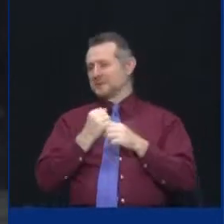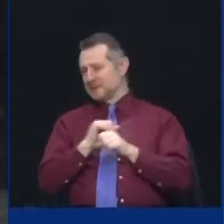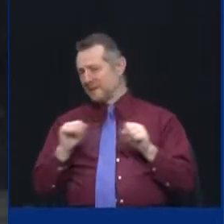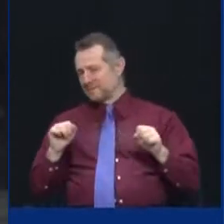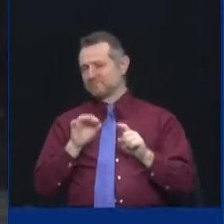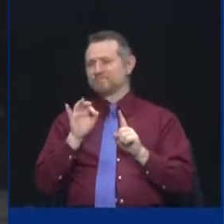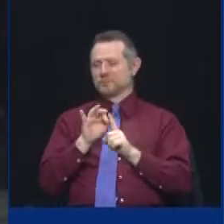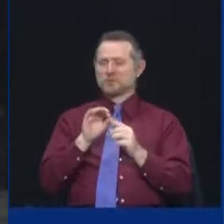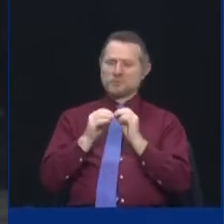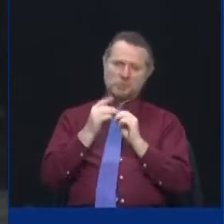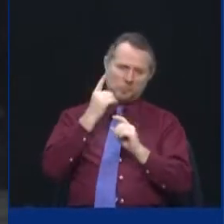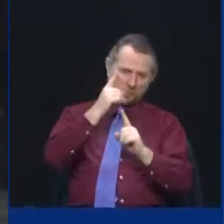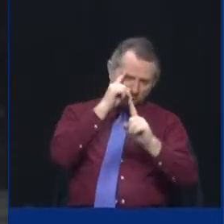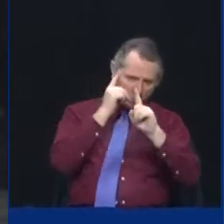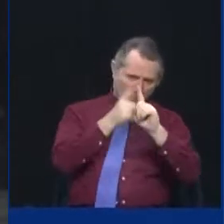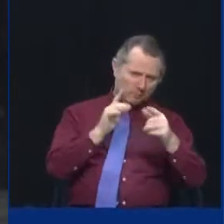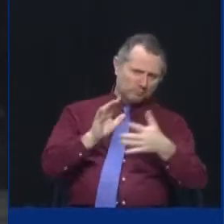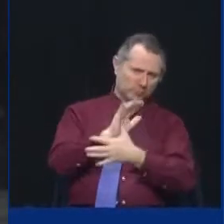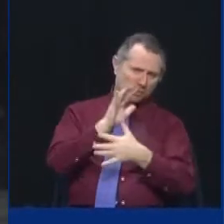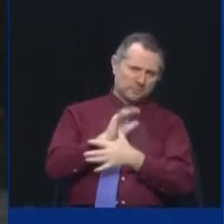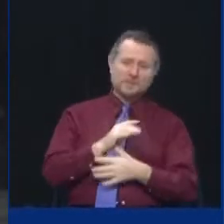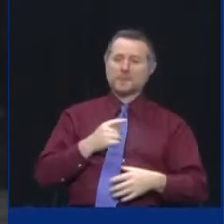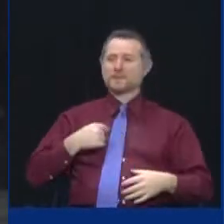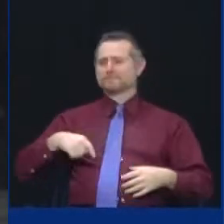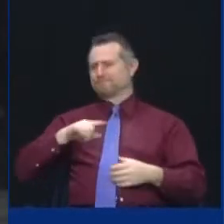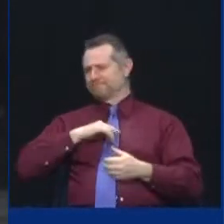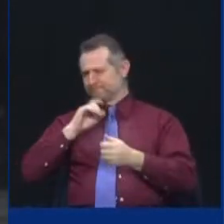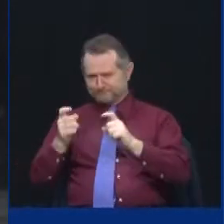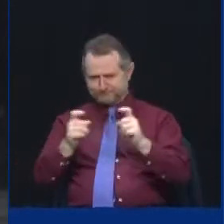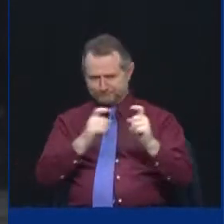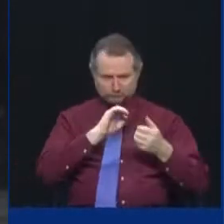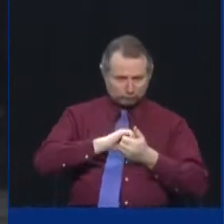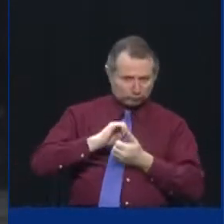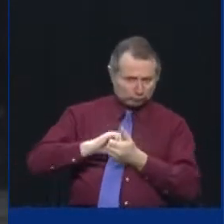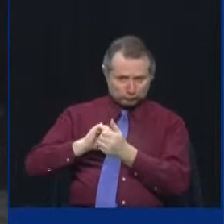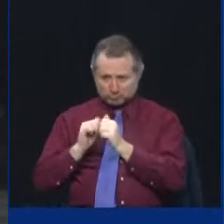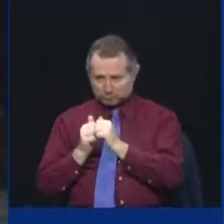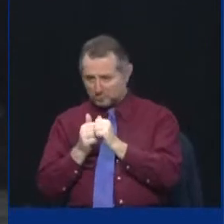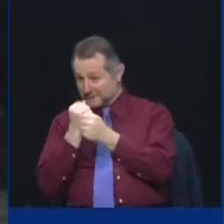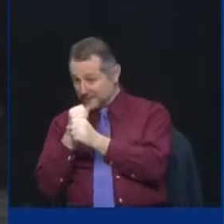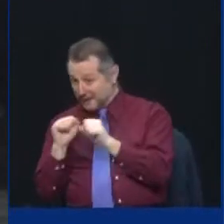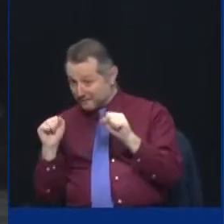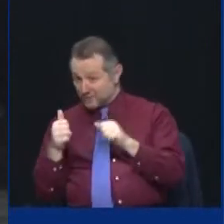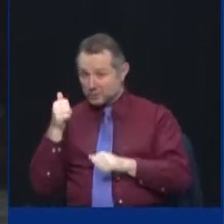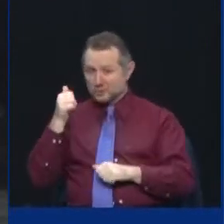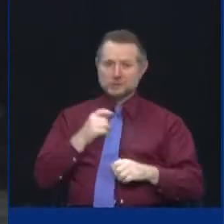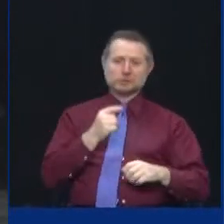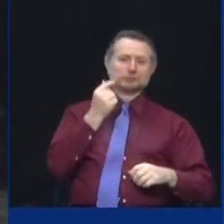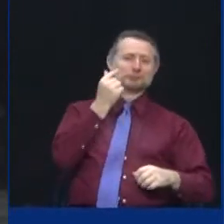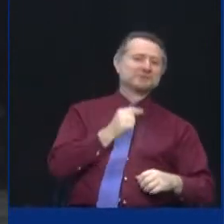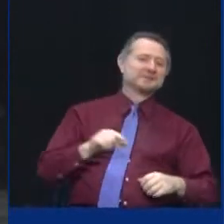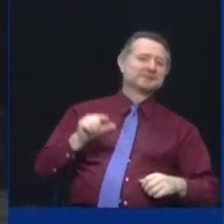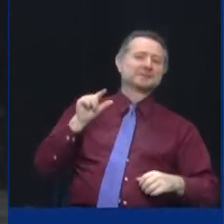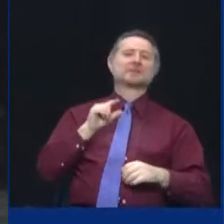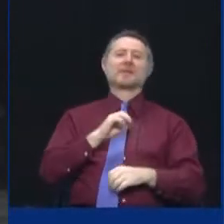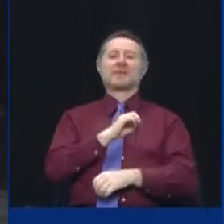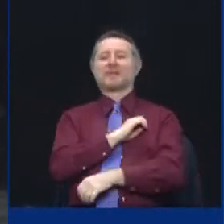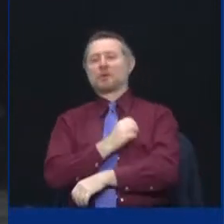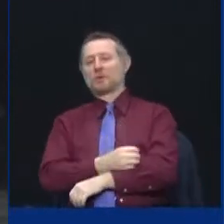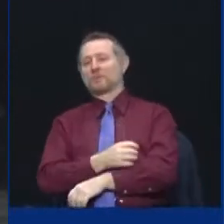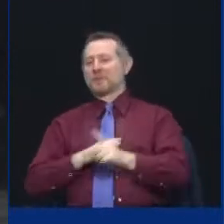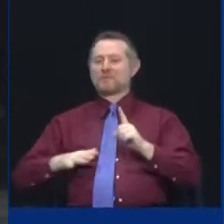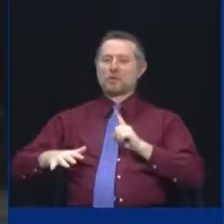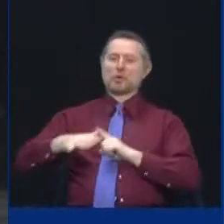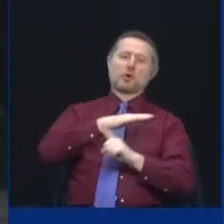priority, so let's work together for a safer, greener environment by getting vaccinated and